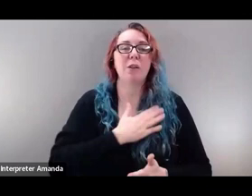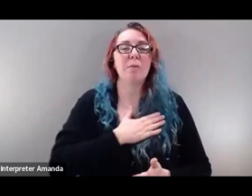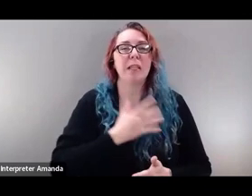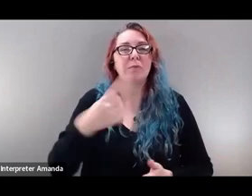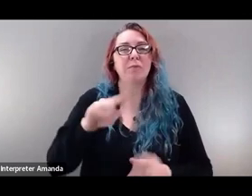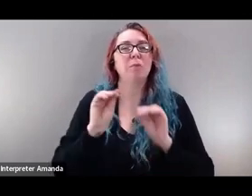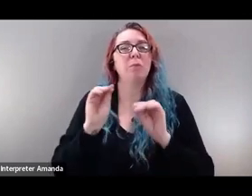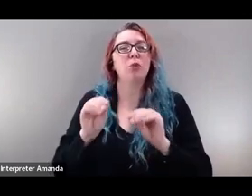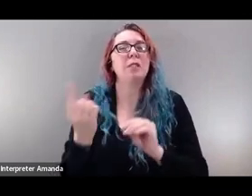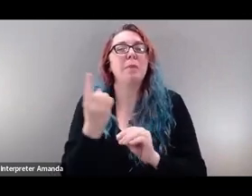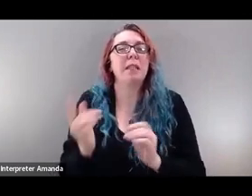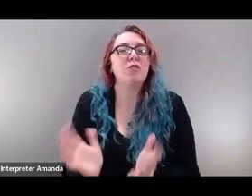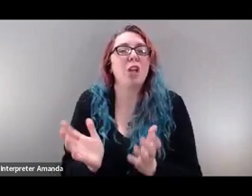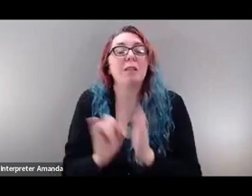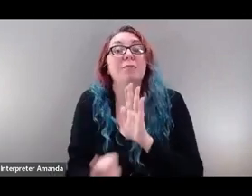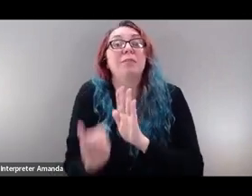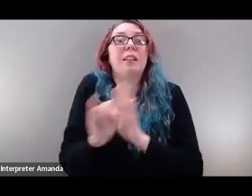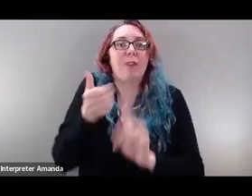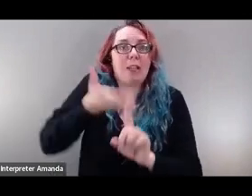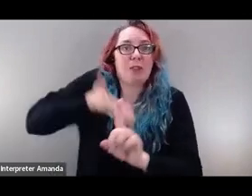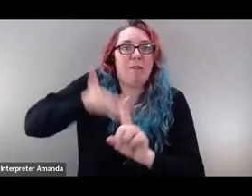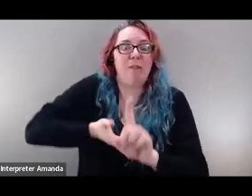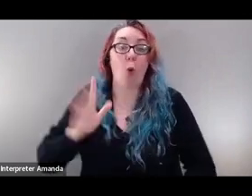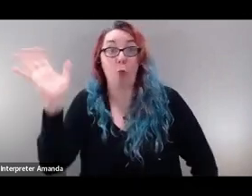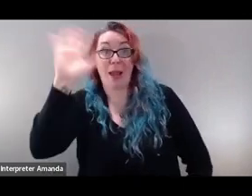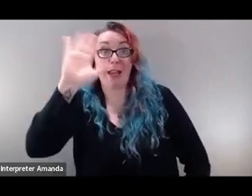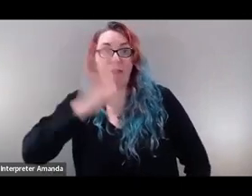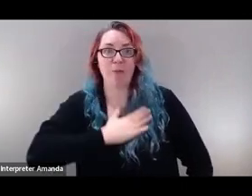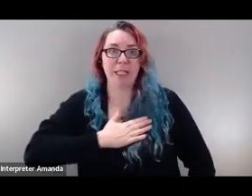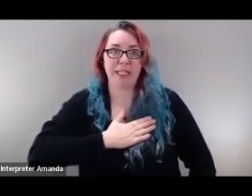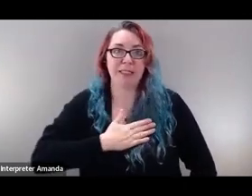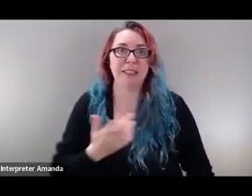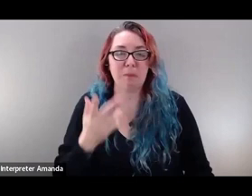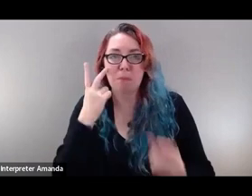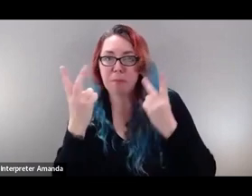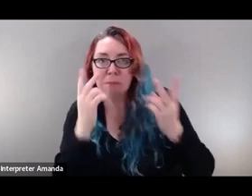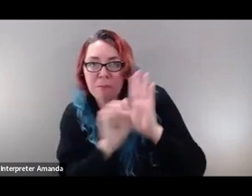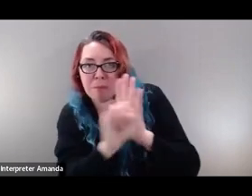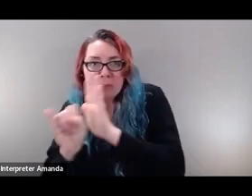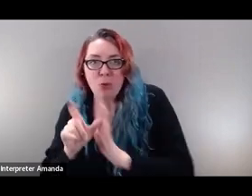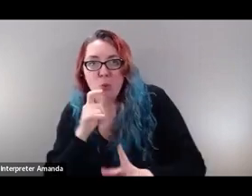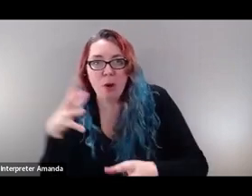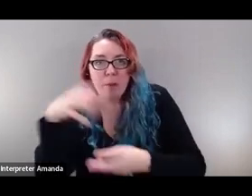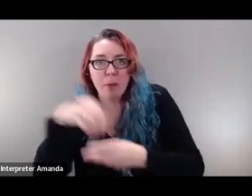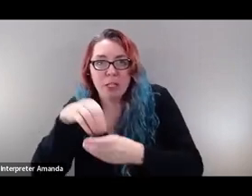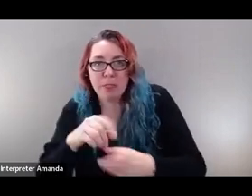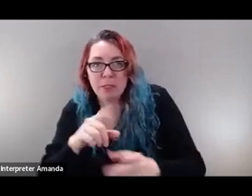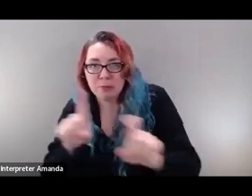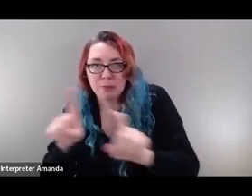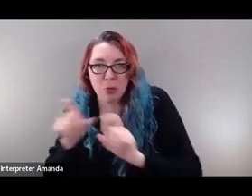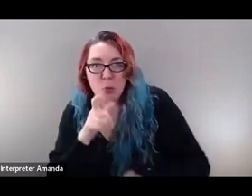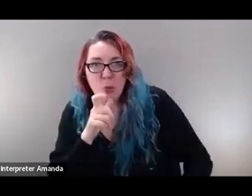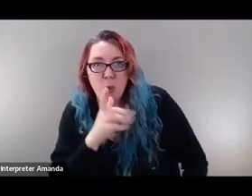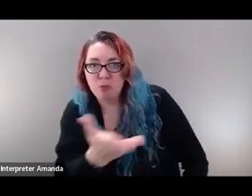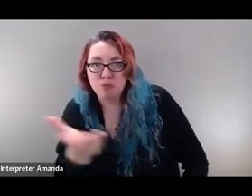in the chat or to wave at your camera. It has been a real pleasure to do this initiative with you. So hello,